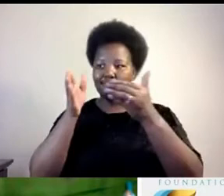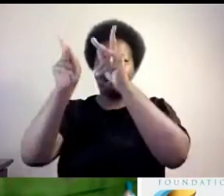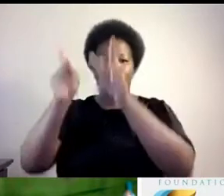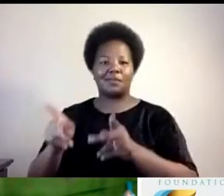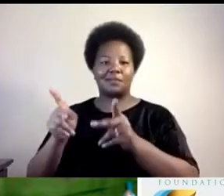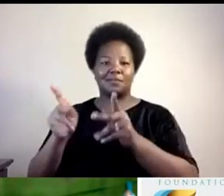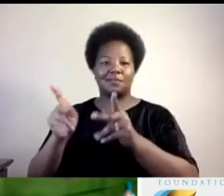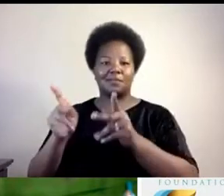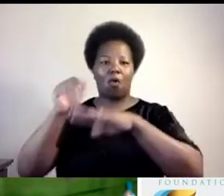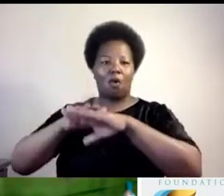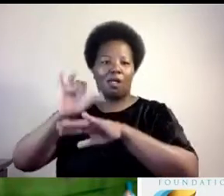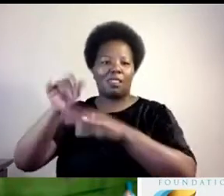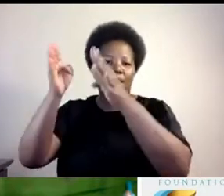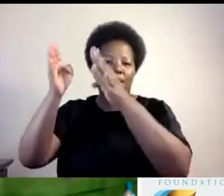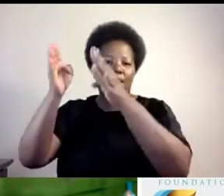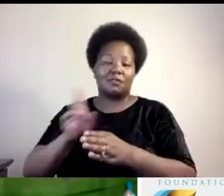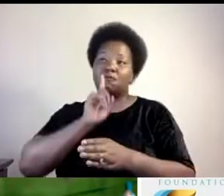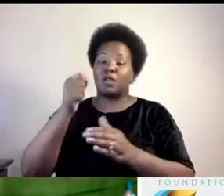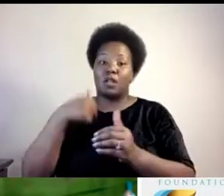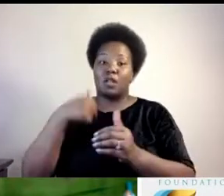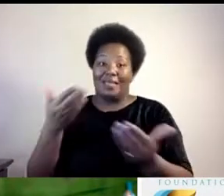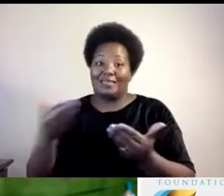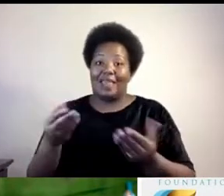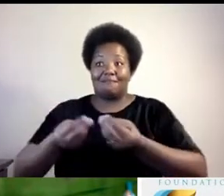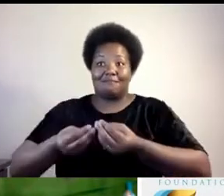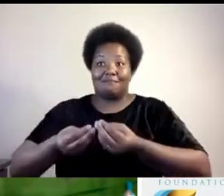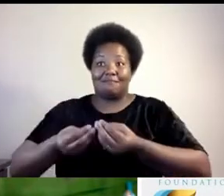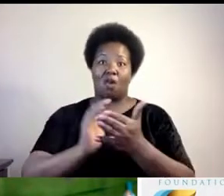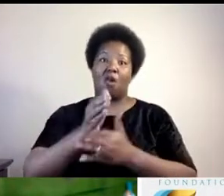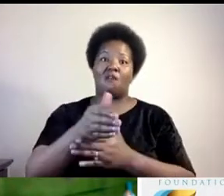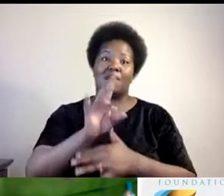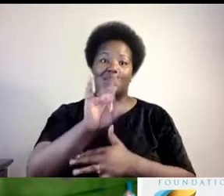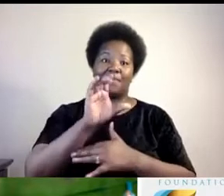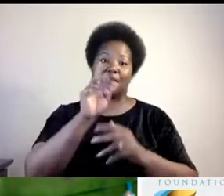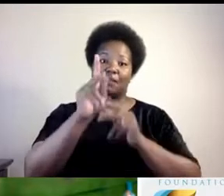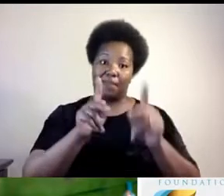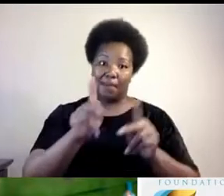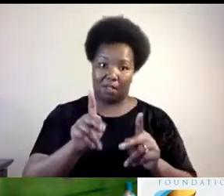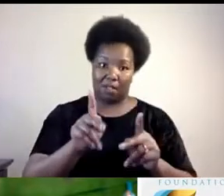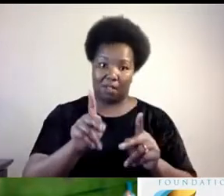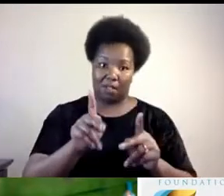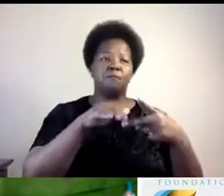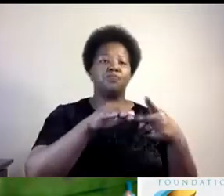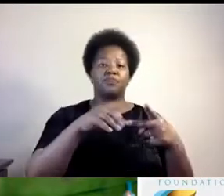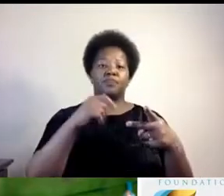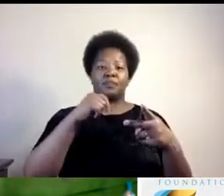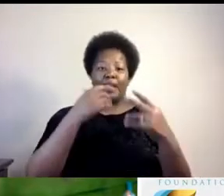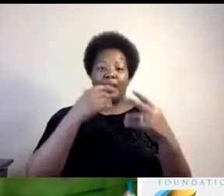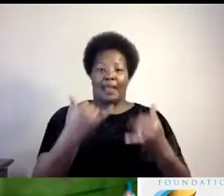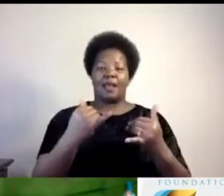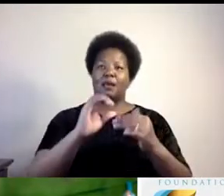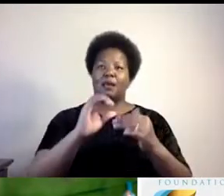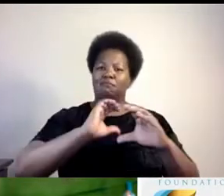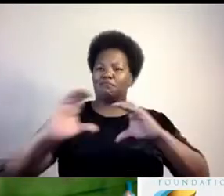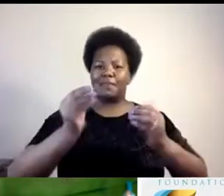We serve over 700 individuals. We have been invested in path planning and